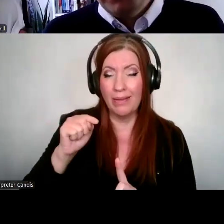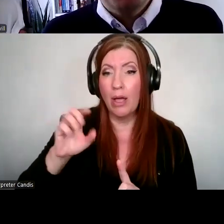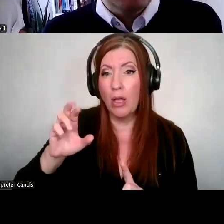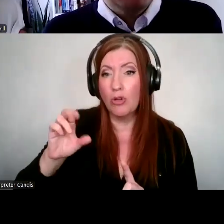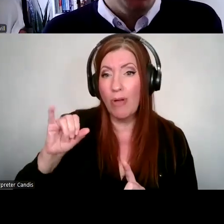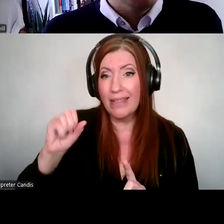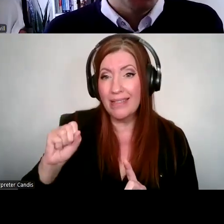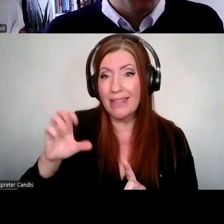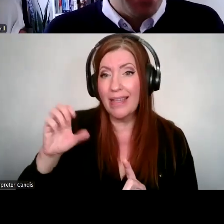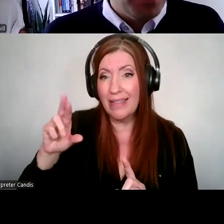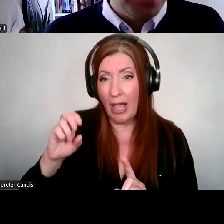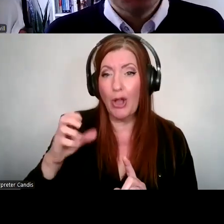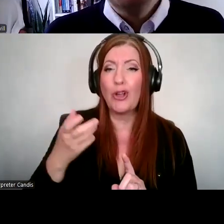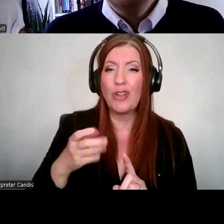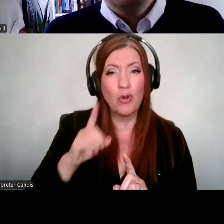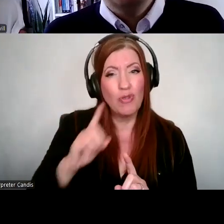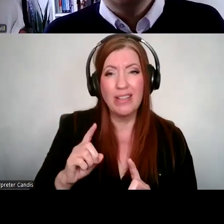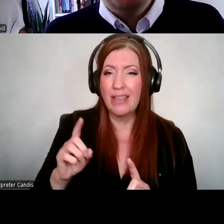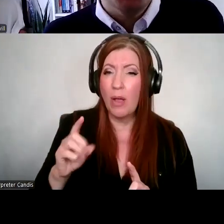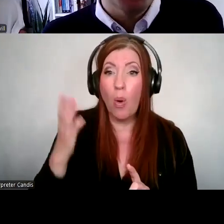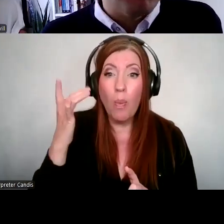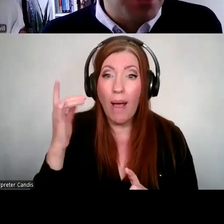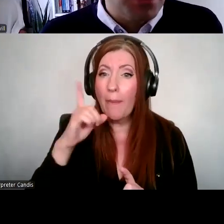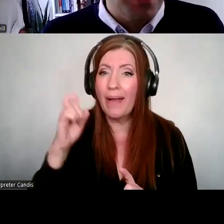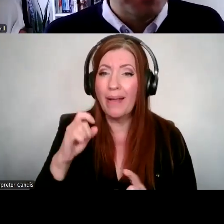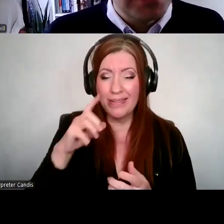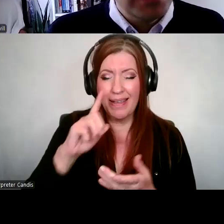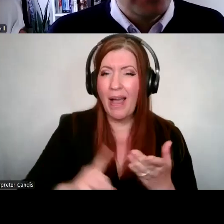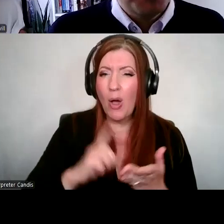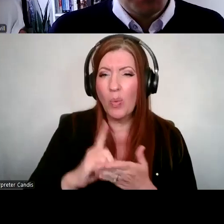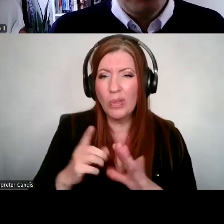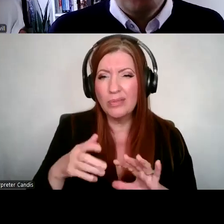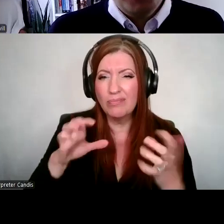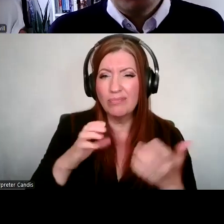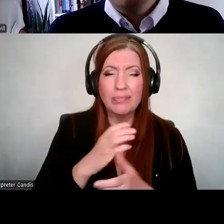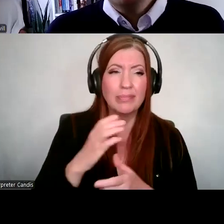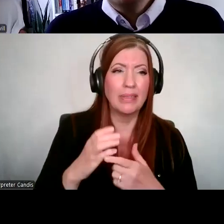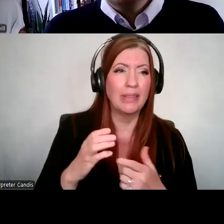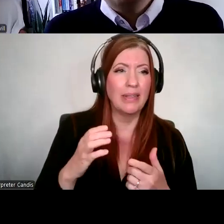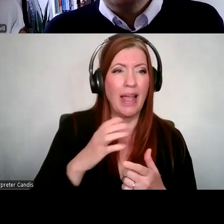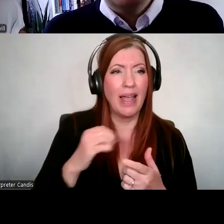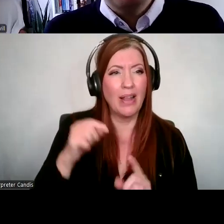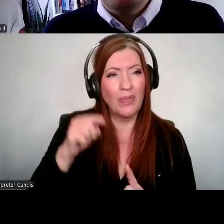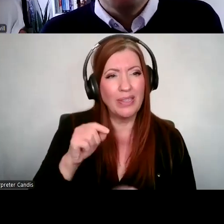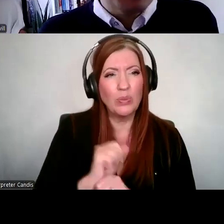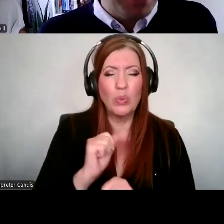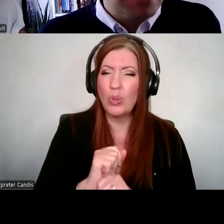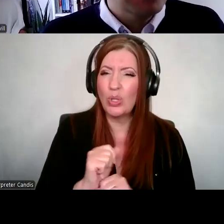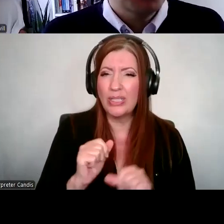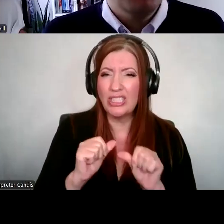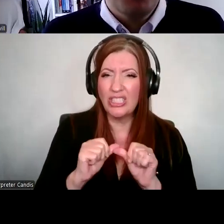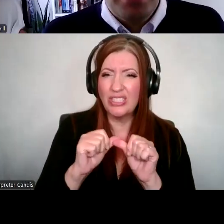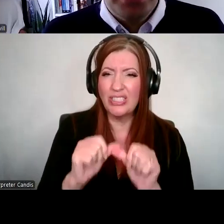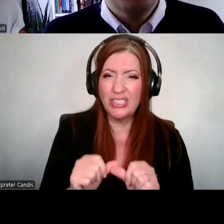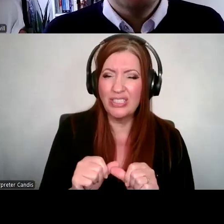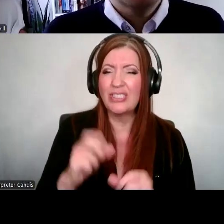of sort of typically the unsocial hours, the increased risk and liability of this kind of work, the fact that it's very field-based,